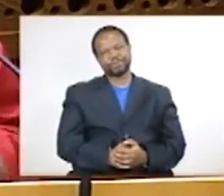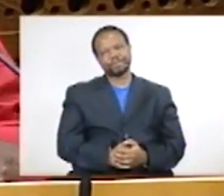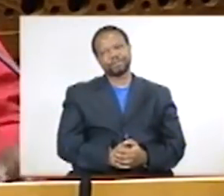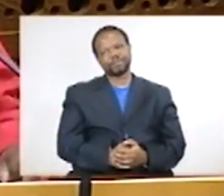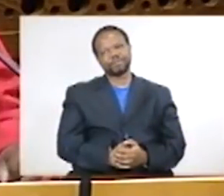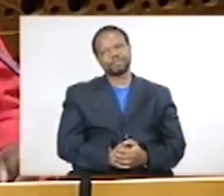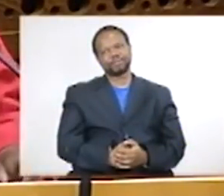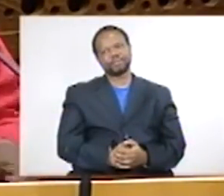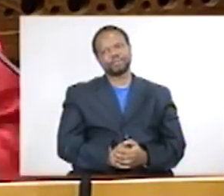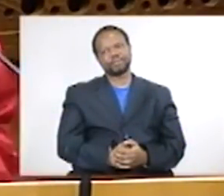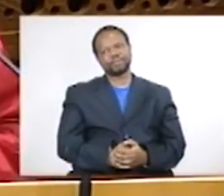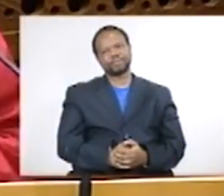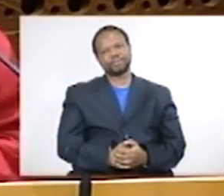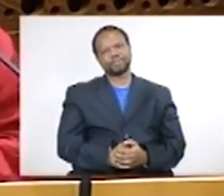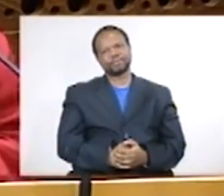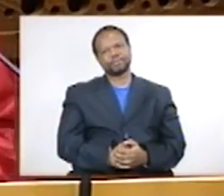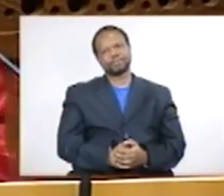Thank you.